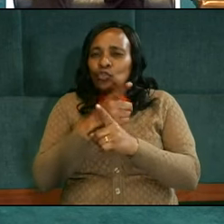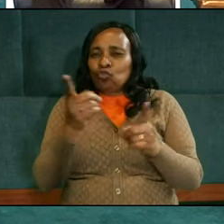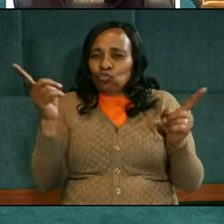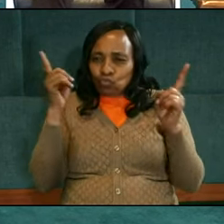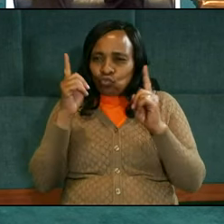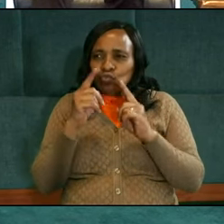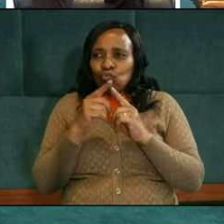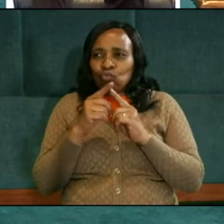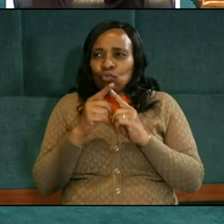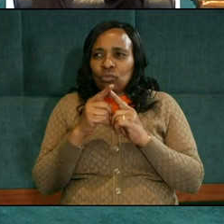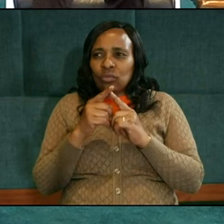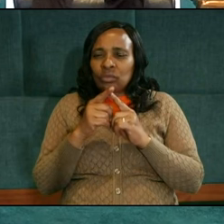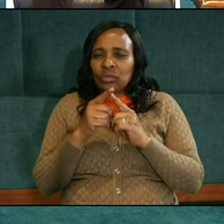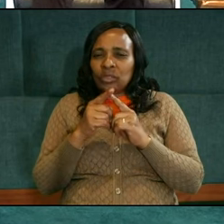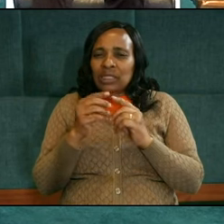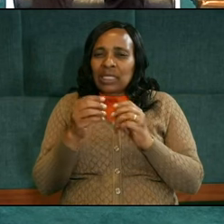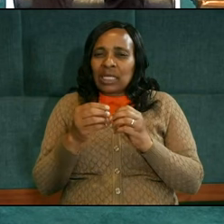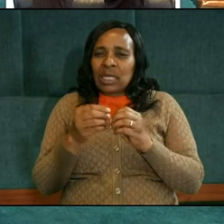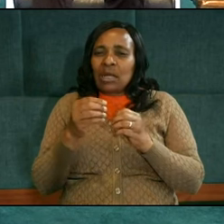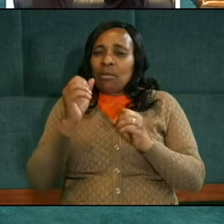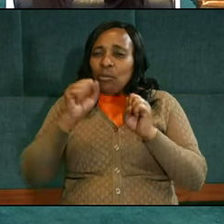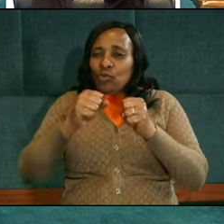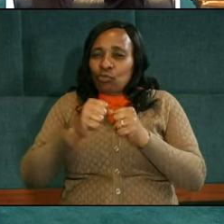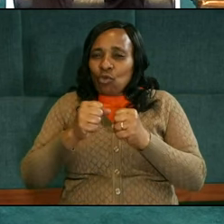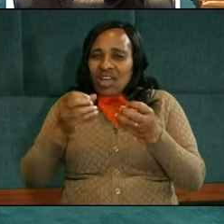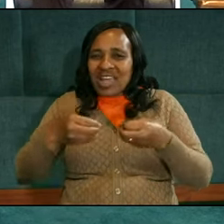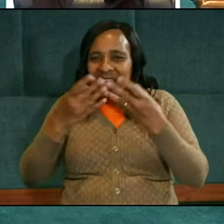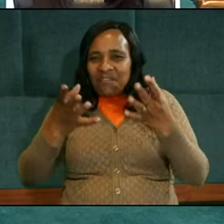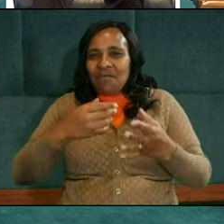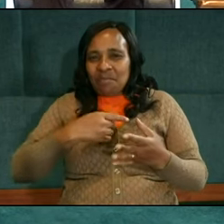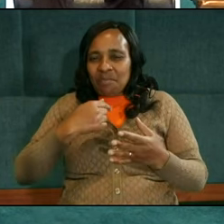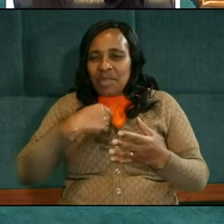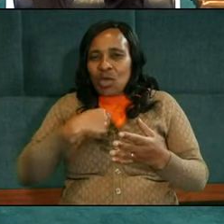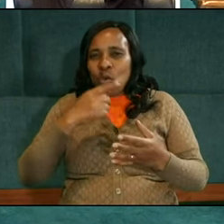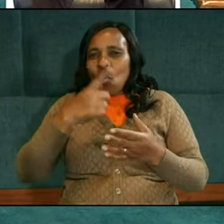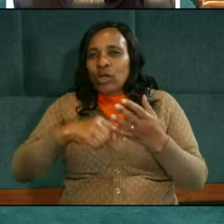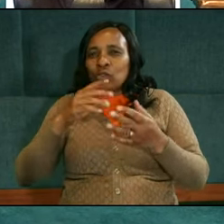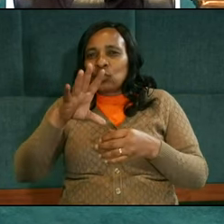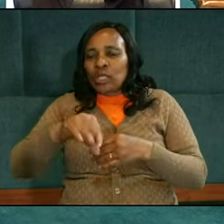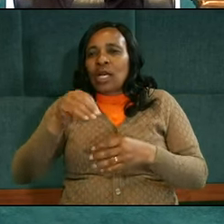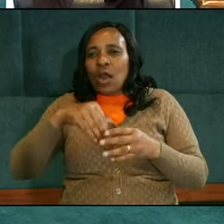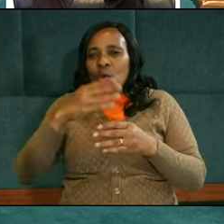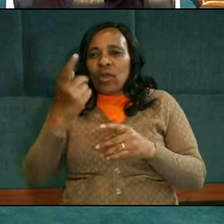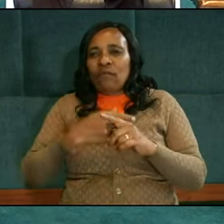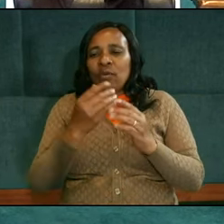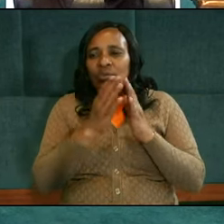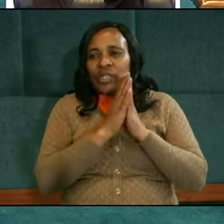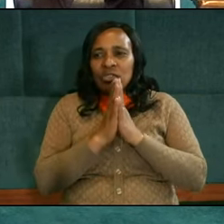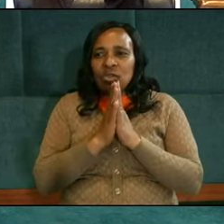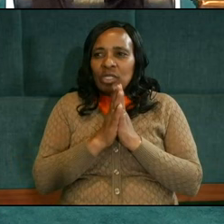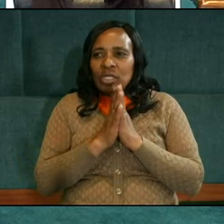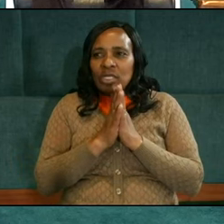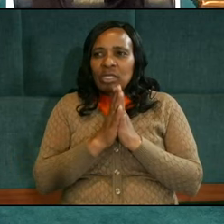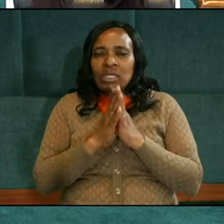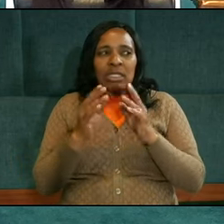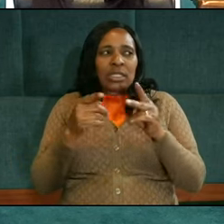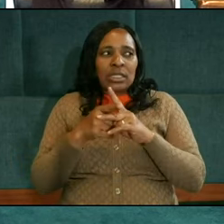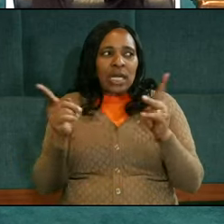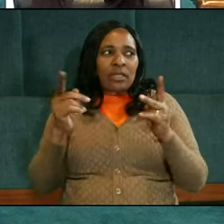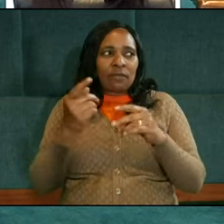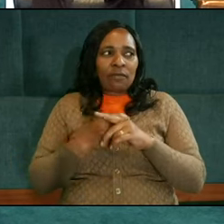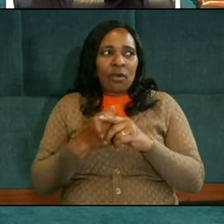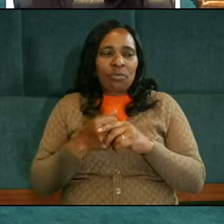want you guys to just give me what you take away from from this story. I'd like to start from